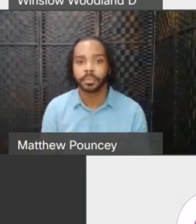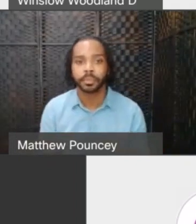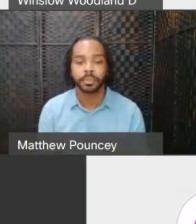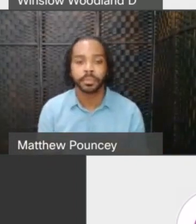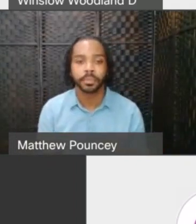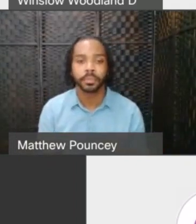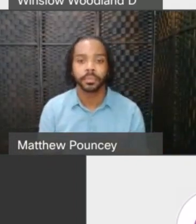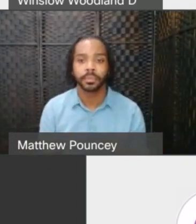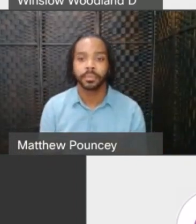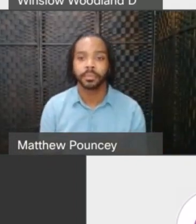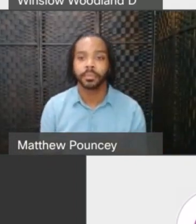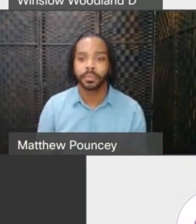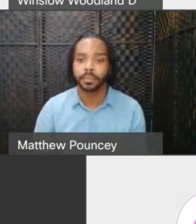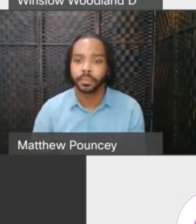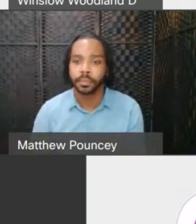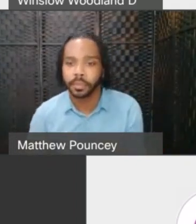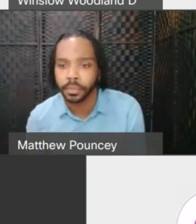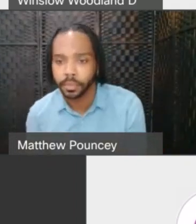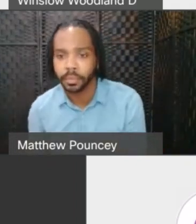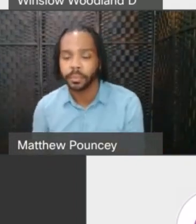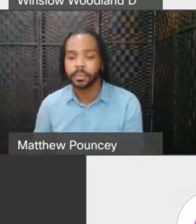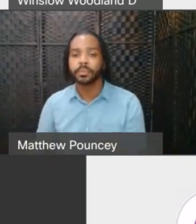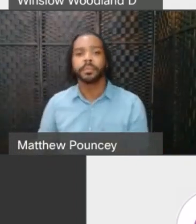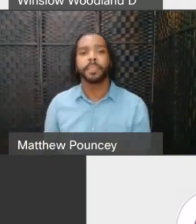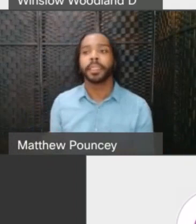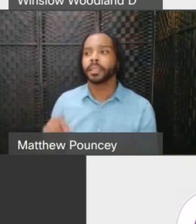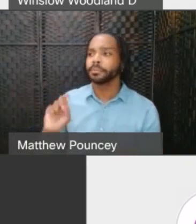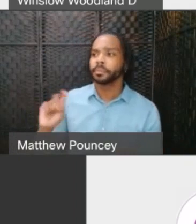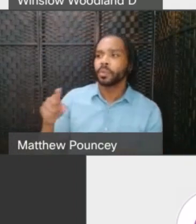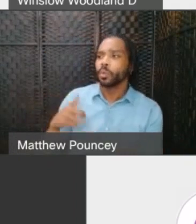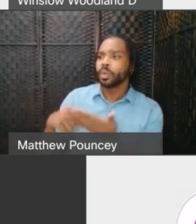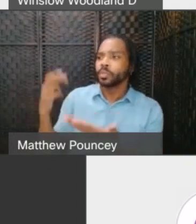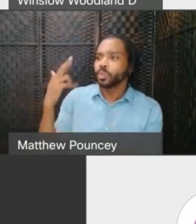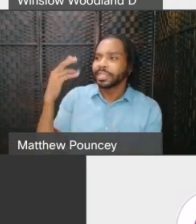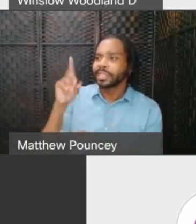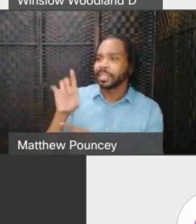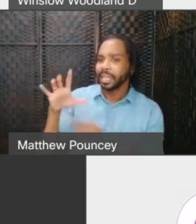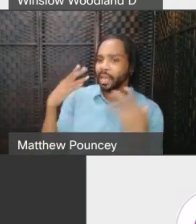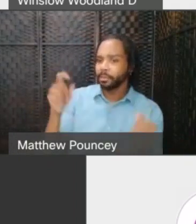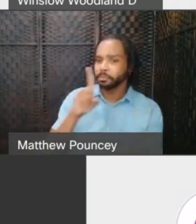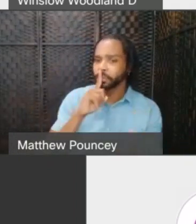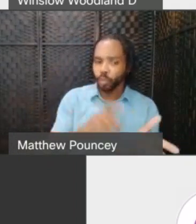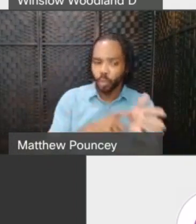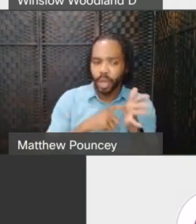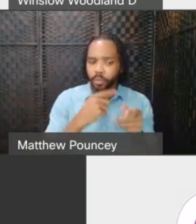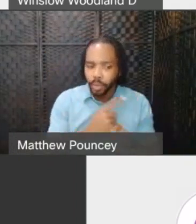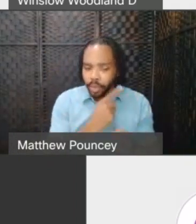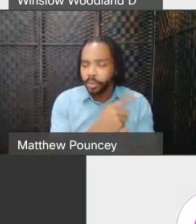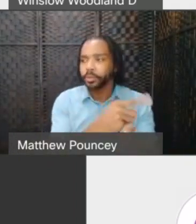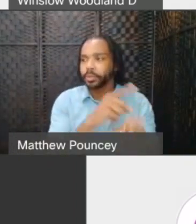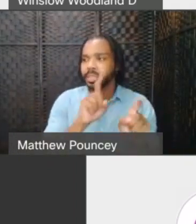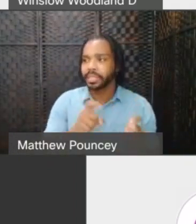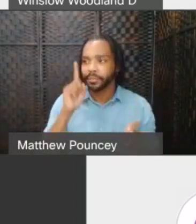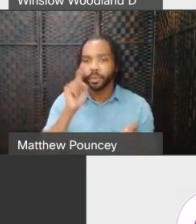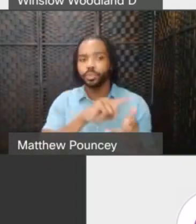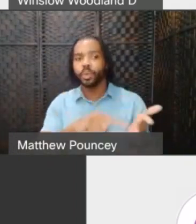What is the reason that DC Health is not requiring regular testing for those seeking exemptions or for